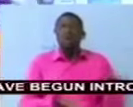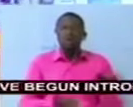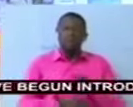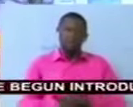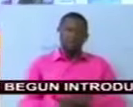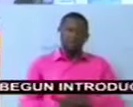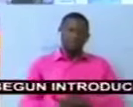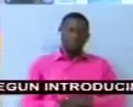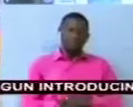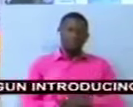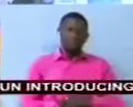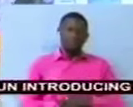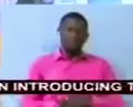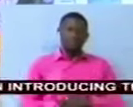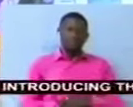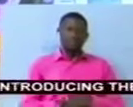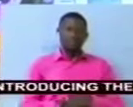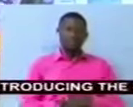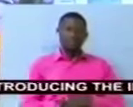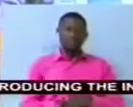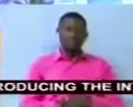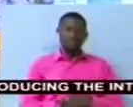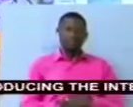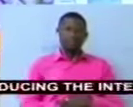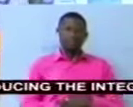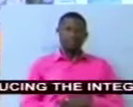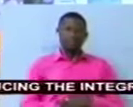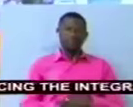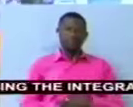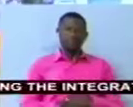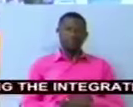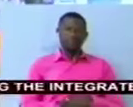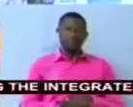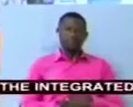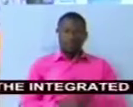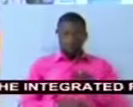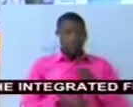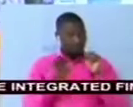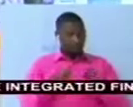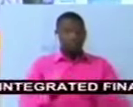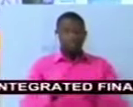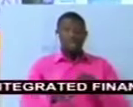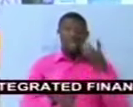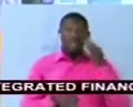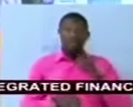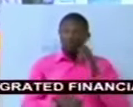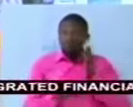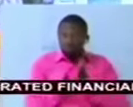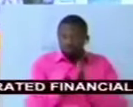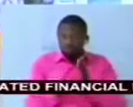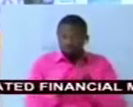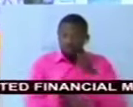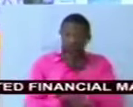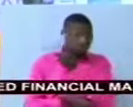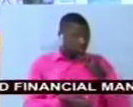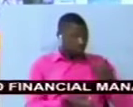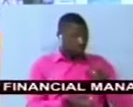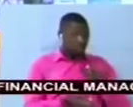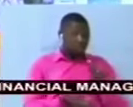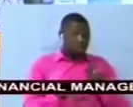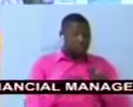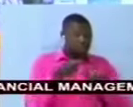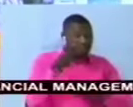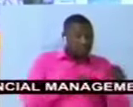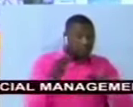féké dégal la drug la ñoo liggéey fofu ñu jëm len ak clair fofu. So that they can come and do their job. If at all they were dealing with drugs, they can clear them